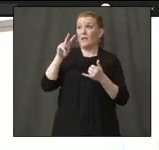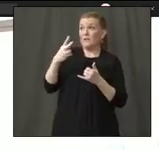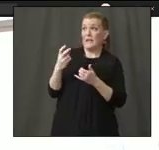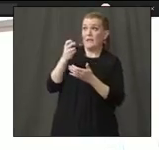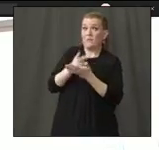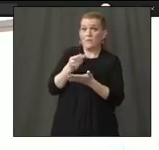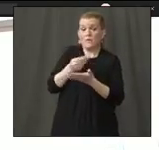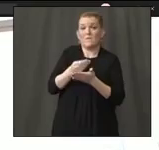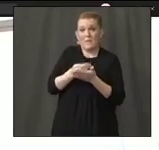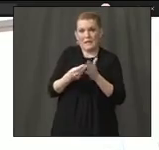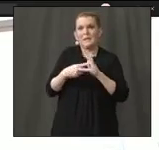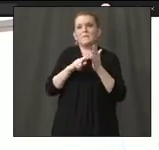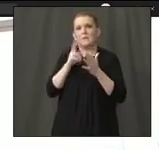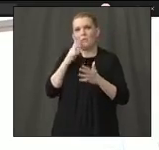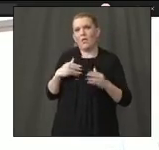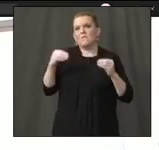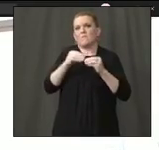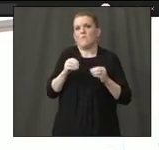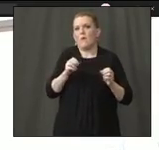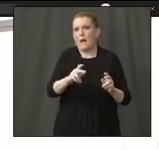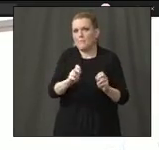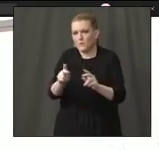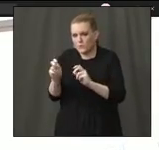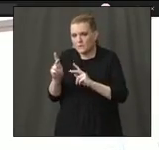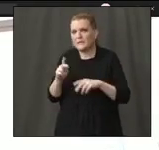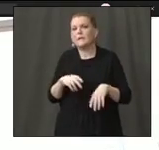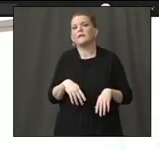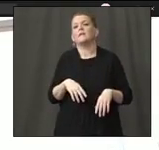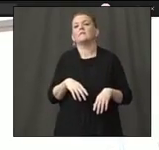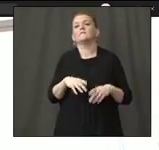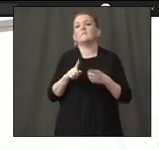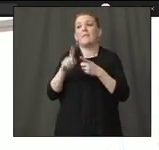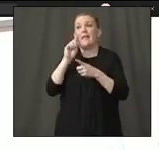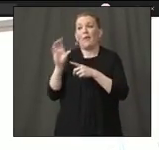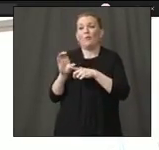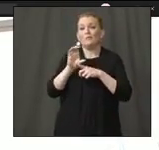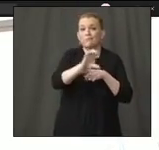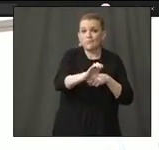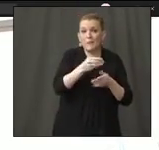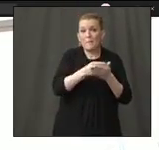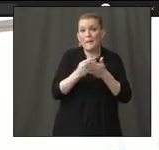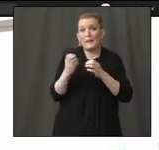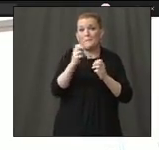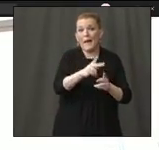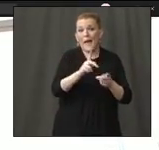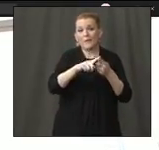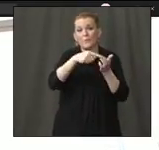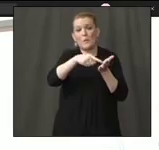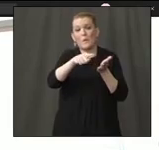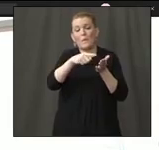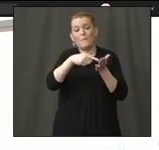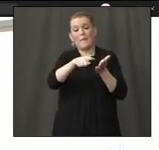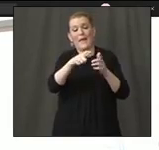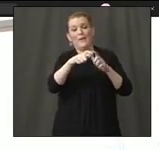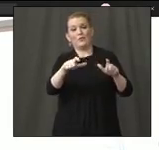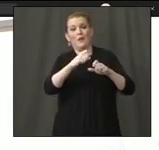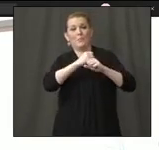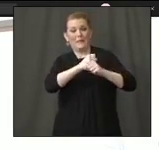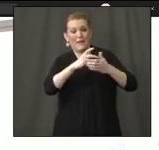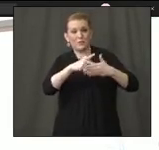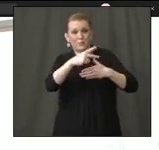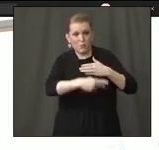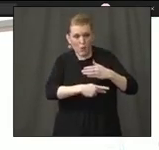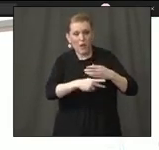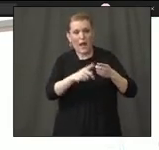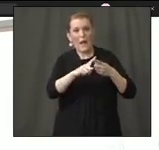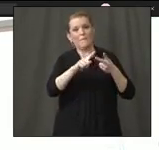additional lending authority for the Paycheck Protection Program. And of that, $60 billion is going